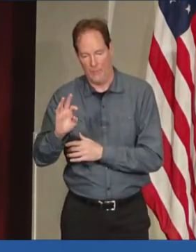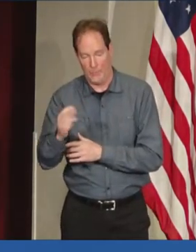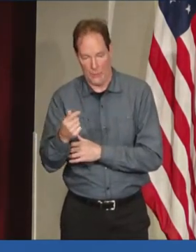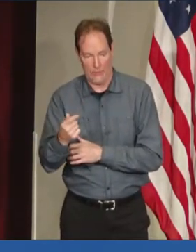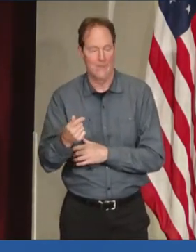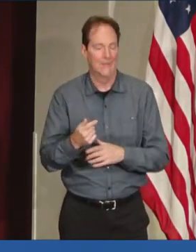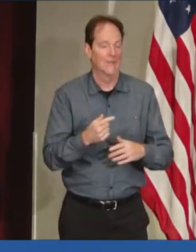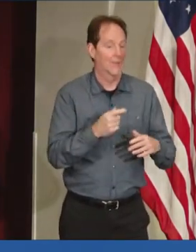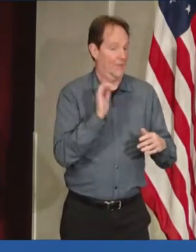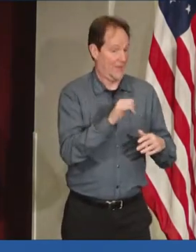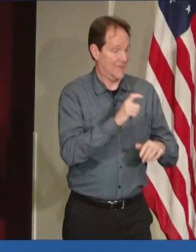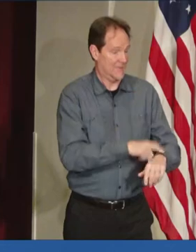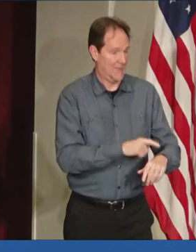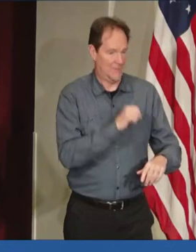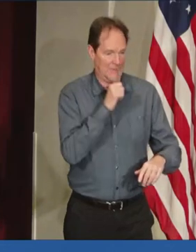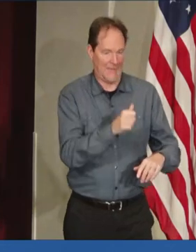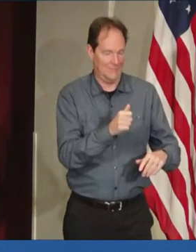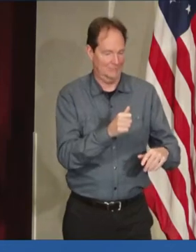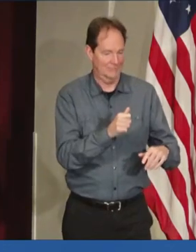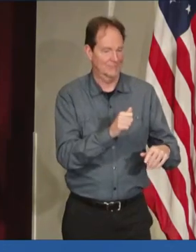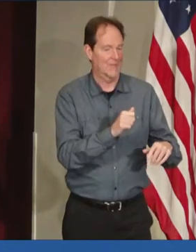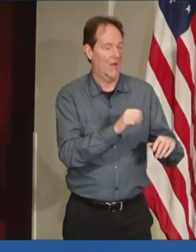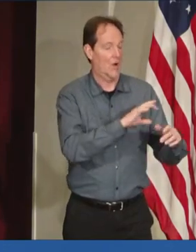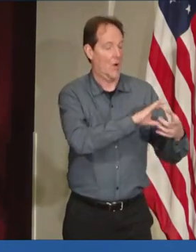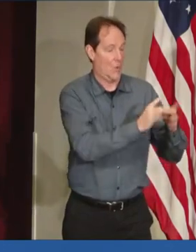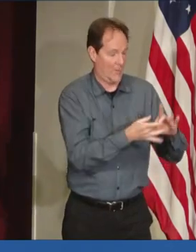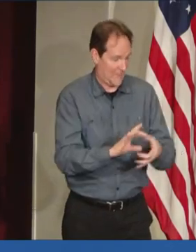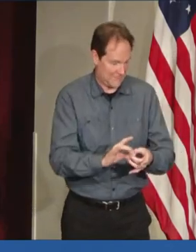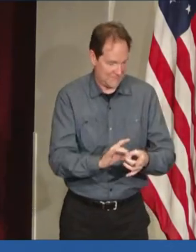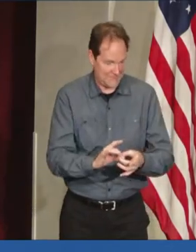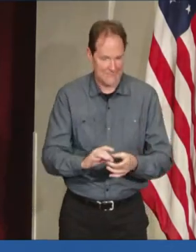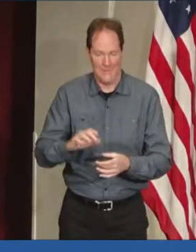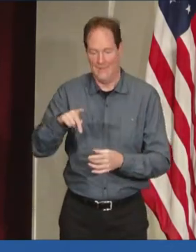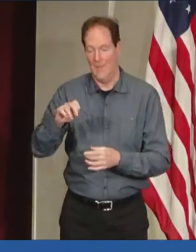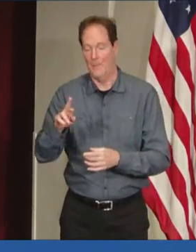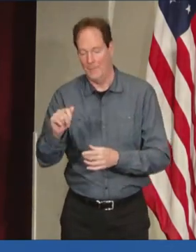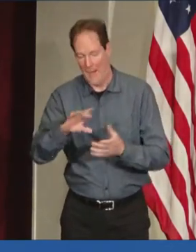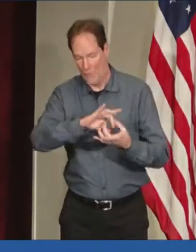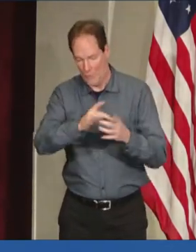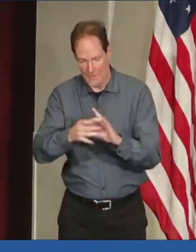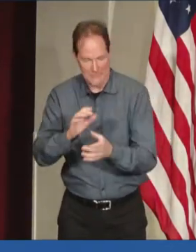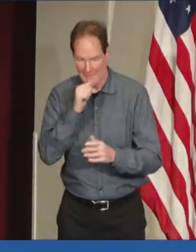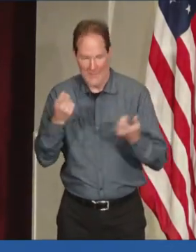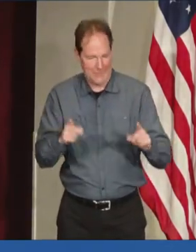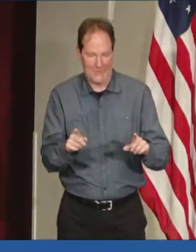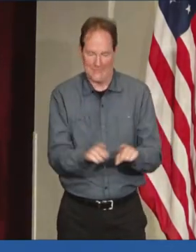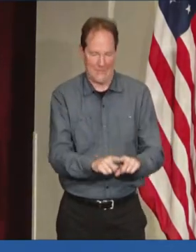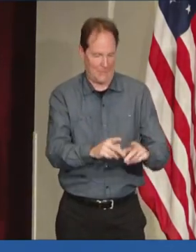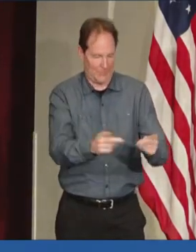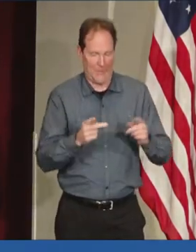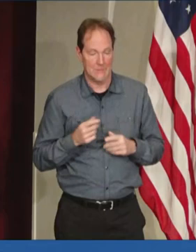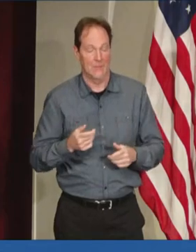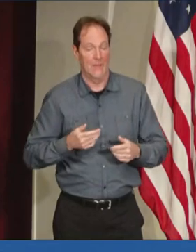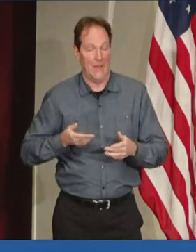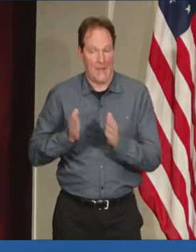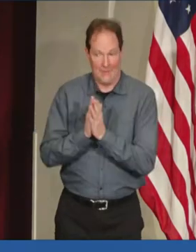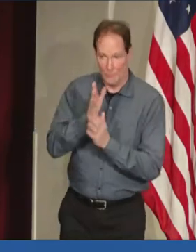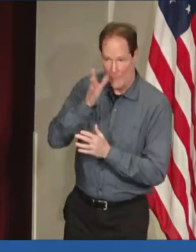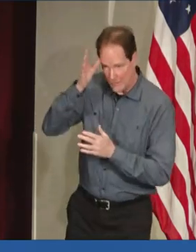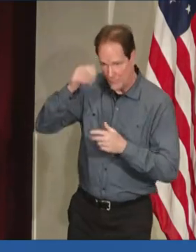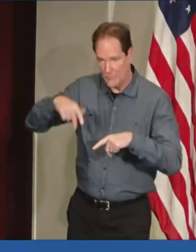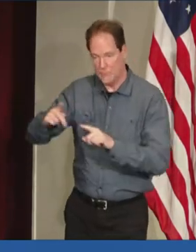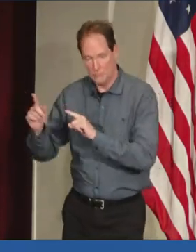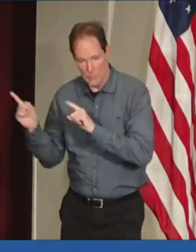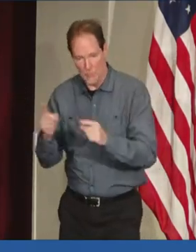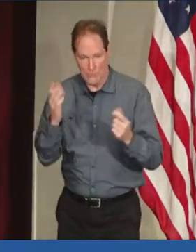were not held at the same place, the same venue. And we asked my parents permission to go to Germany because